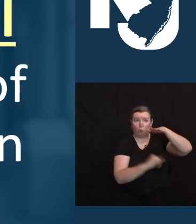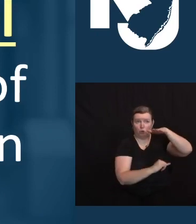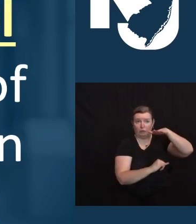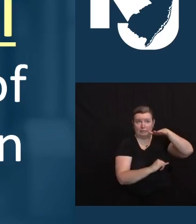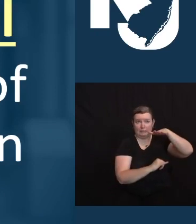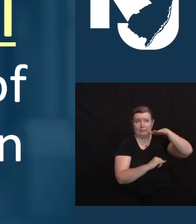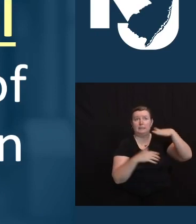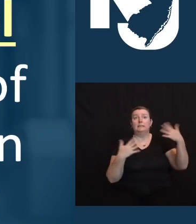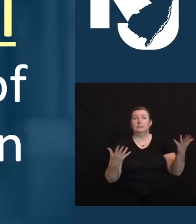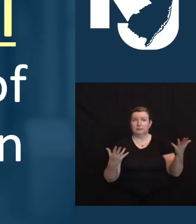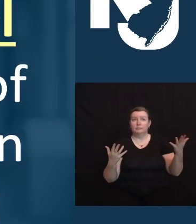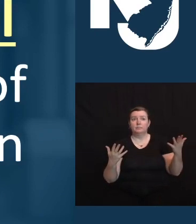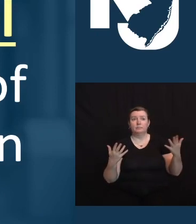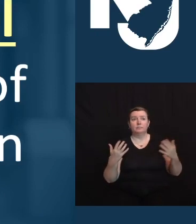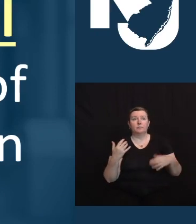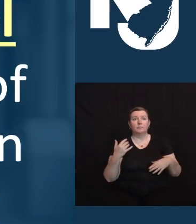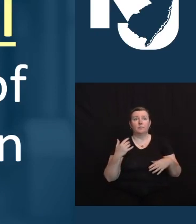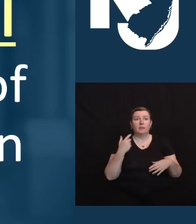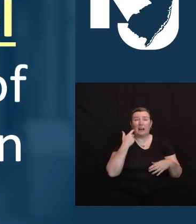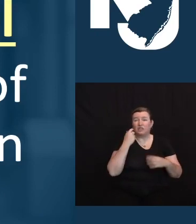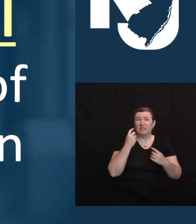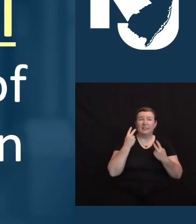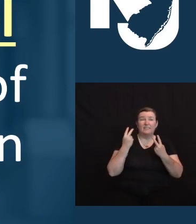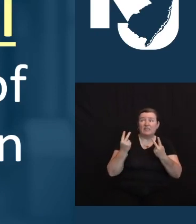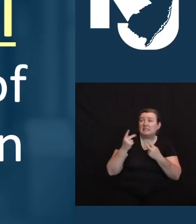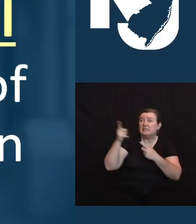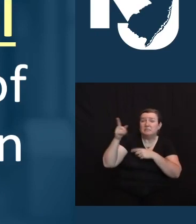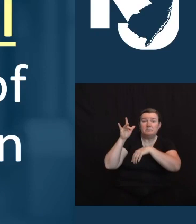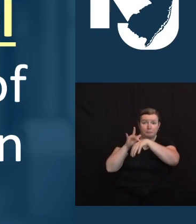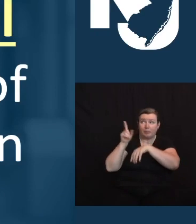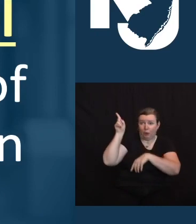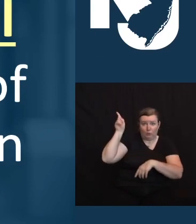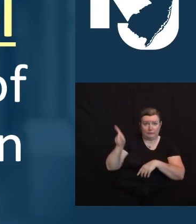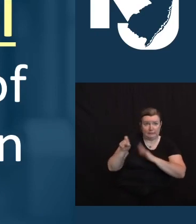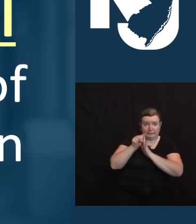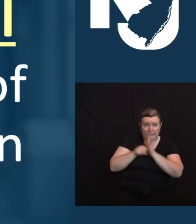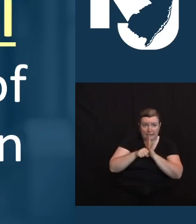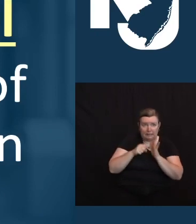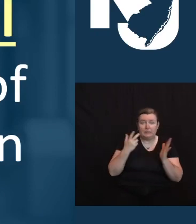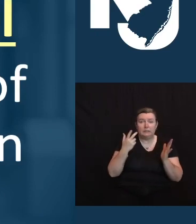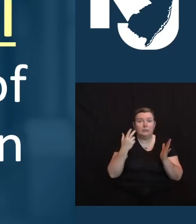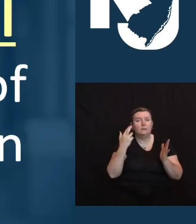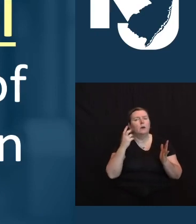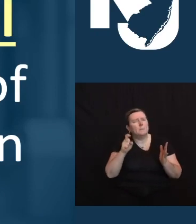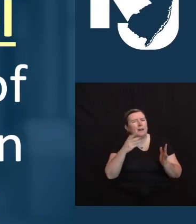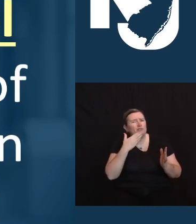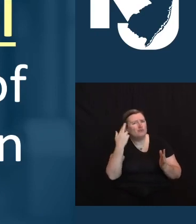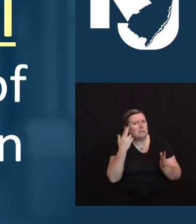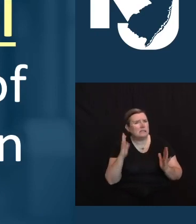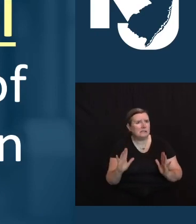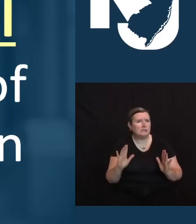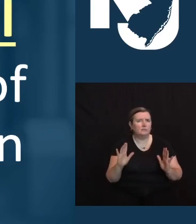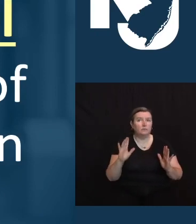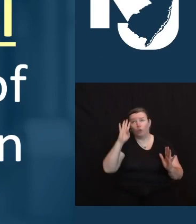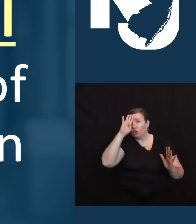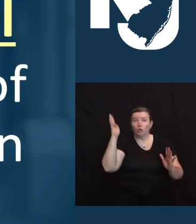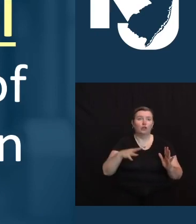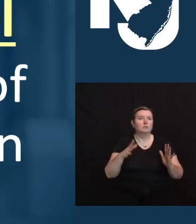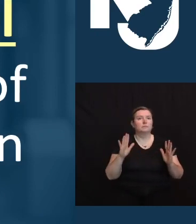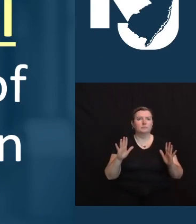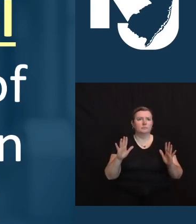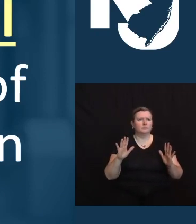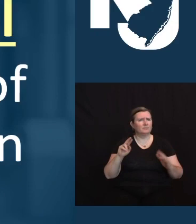coronavirus hotspot is there for a reason. We have done tremendous work to make New Jersey a leader in the nationwide